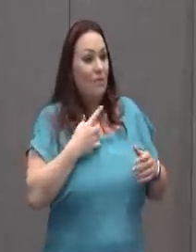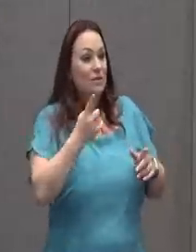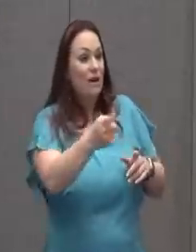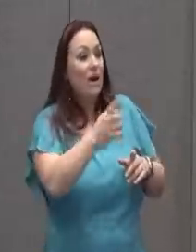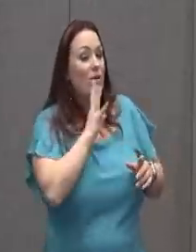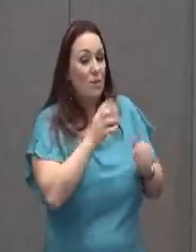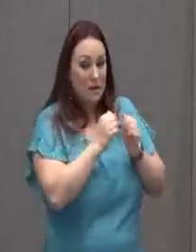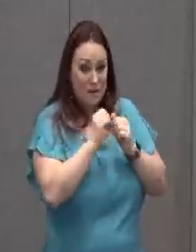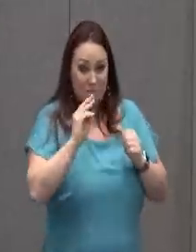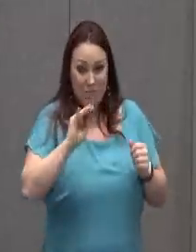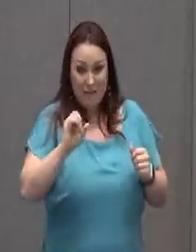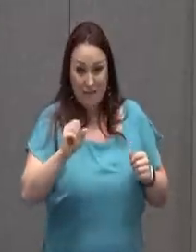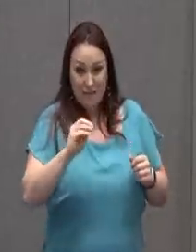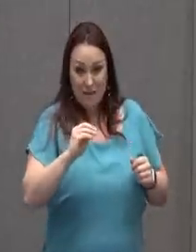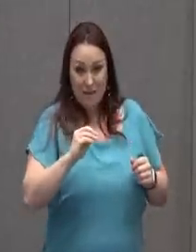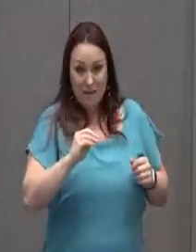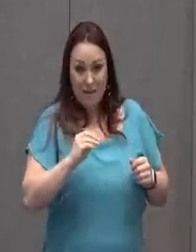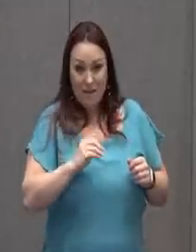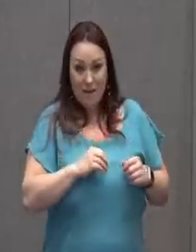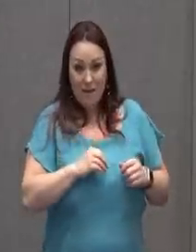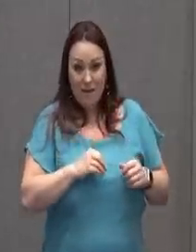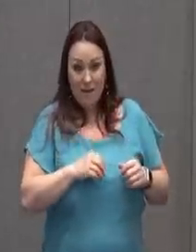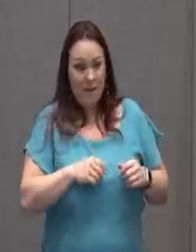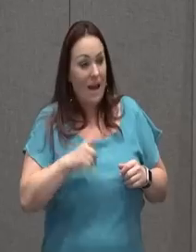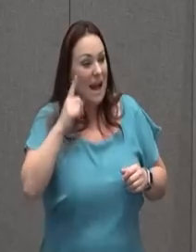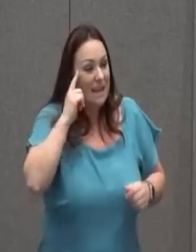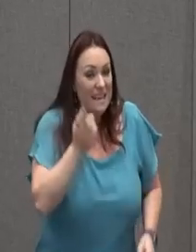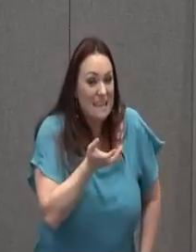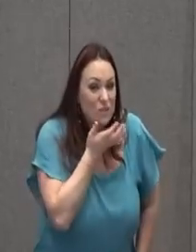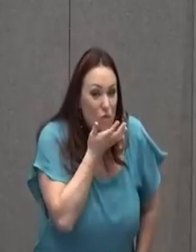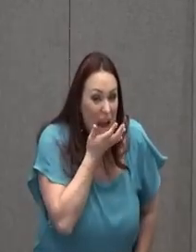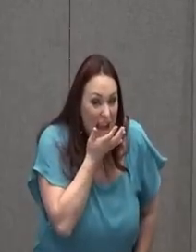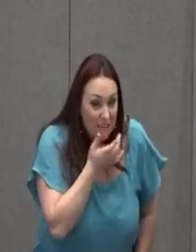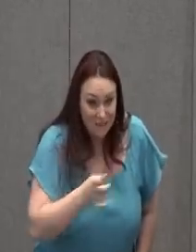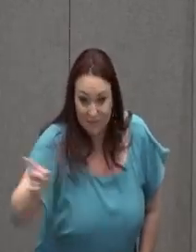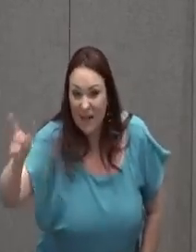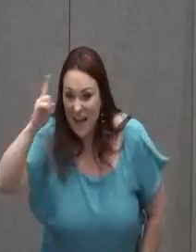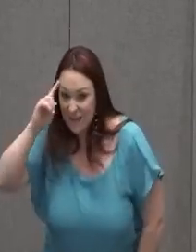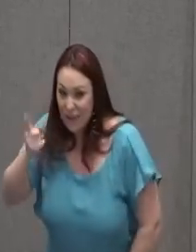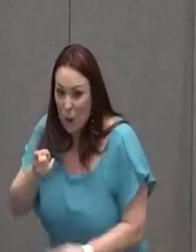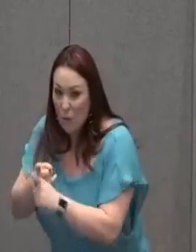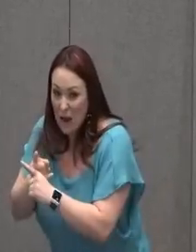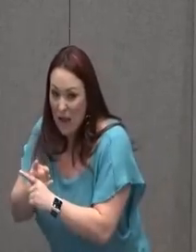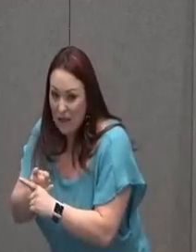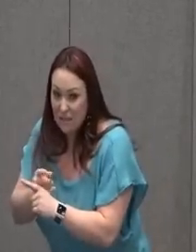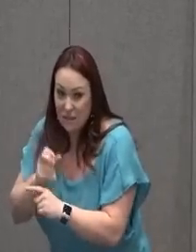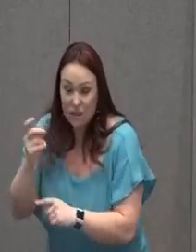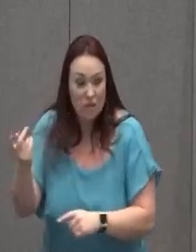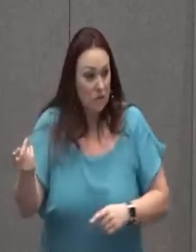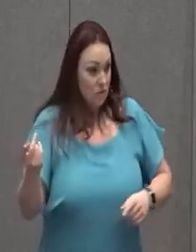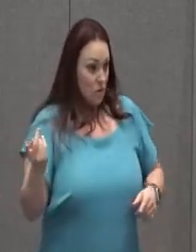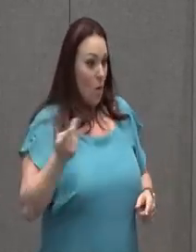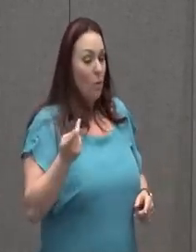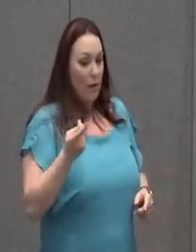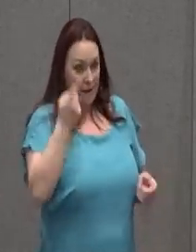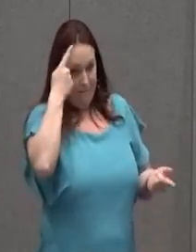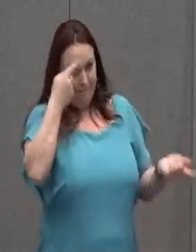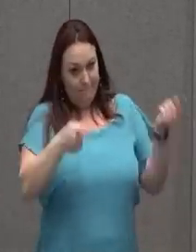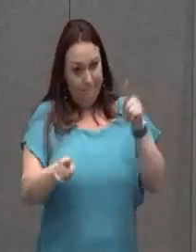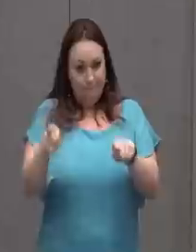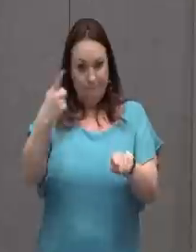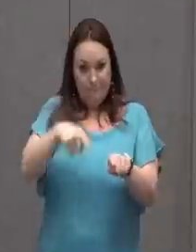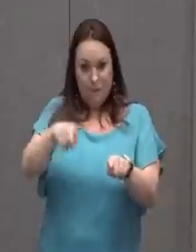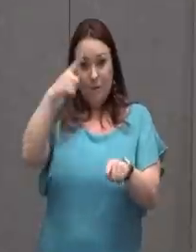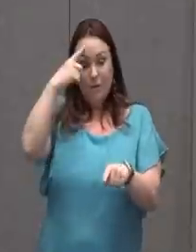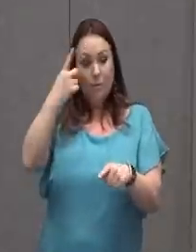Martindale. Miss Martindale, I think it's grass. I think you're right. Okay. So we collaborated and we